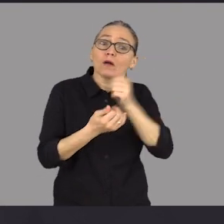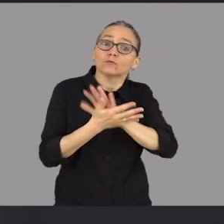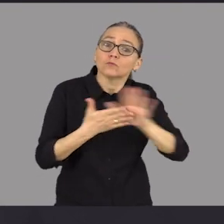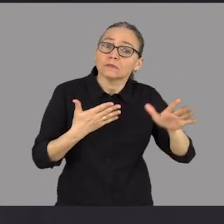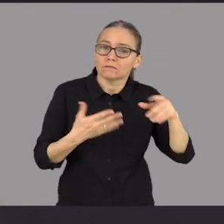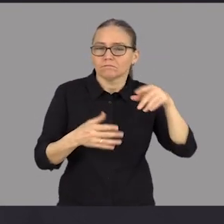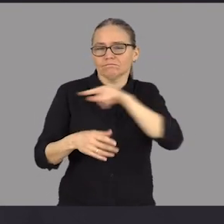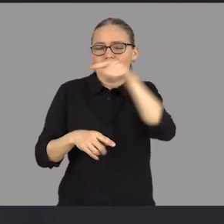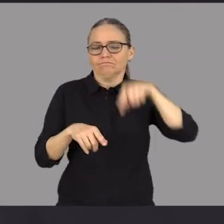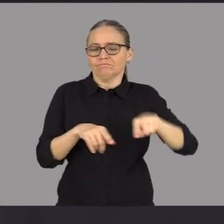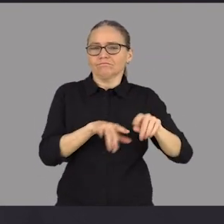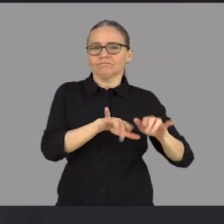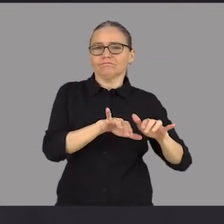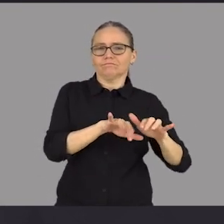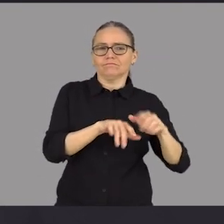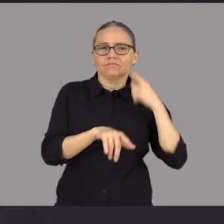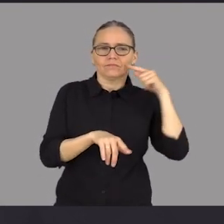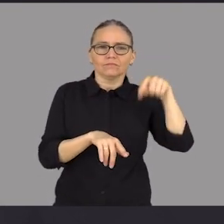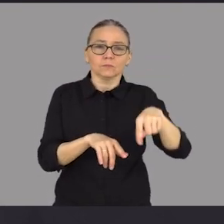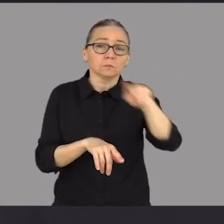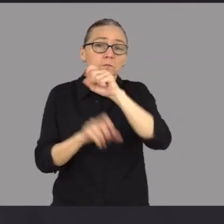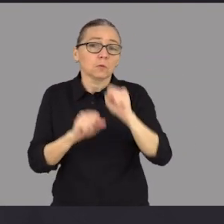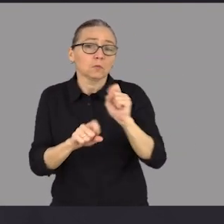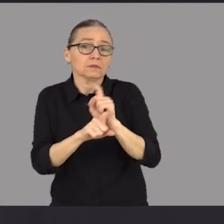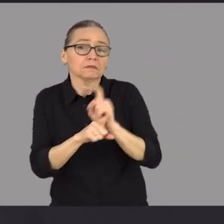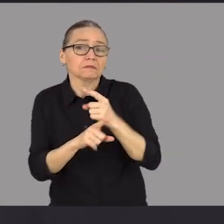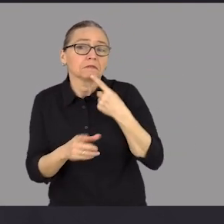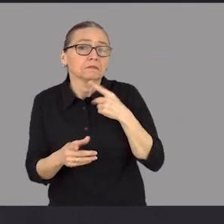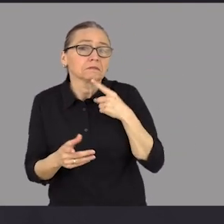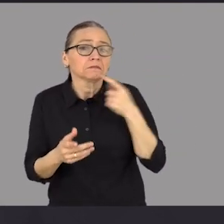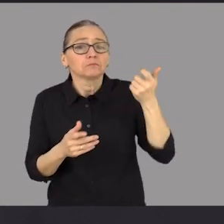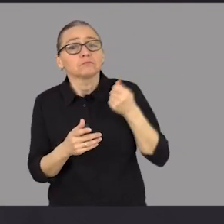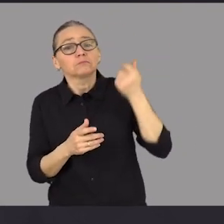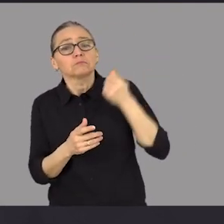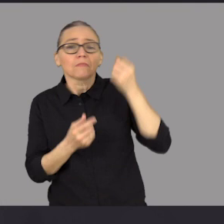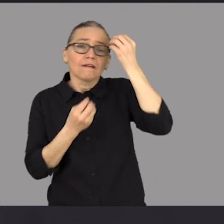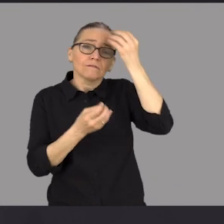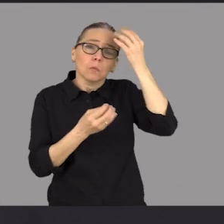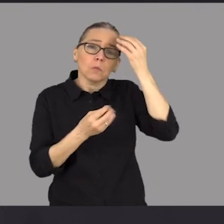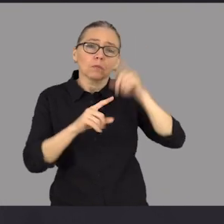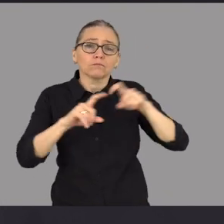also share the links to these complimentary courses in the chat.